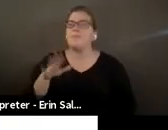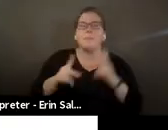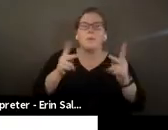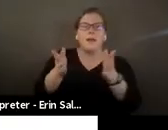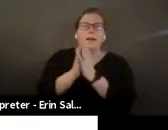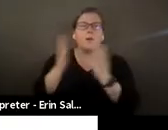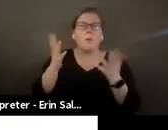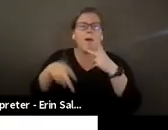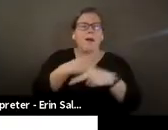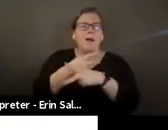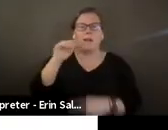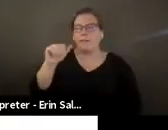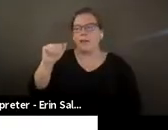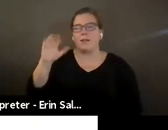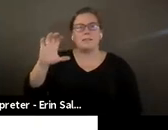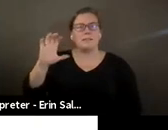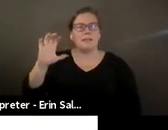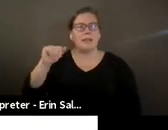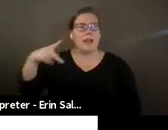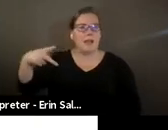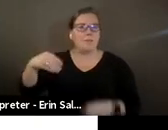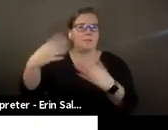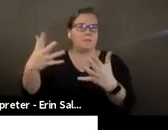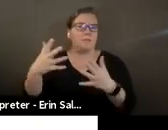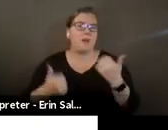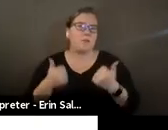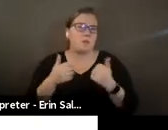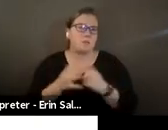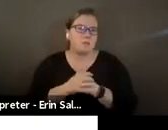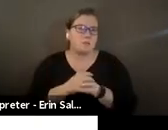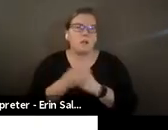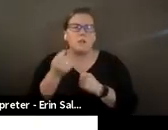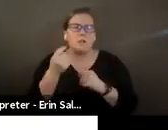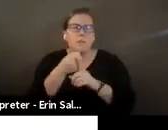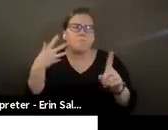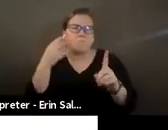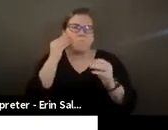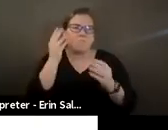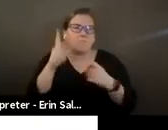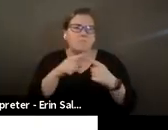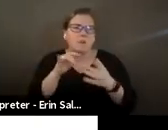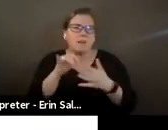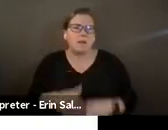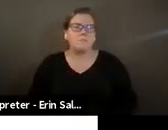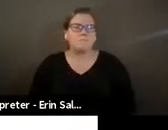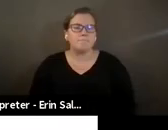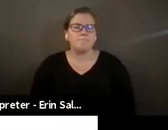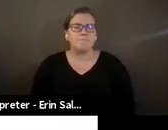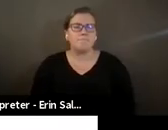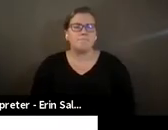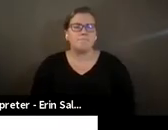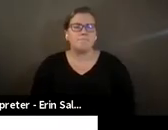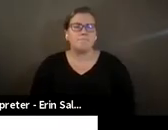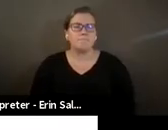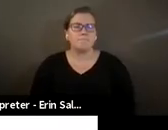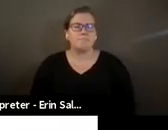of AAC apps are provided. And a little bit more information about that. I see you put an answer in the chat, but I don't know if you